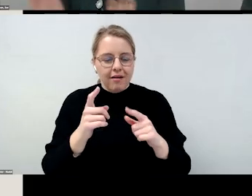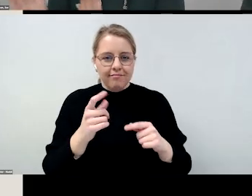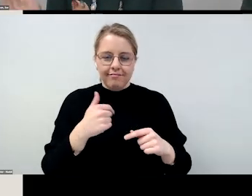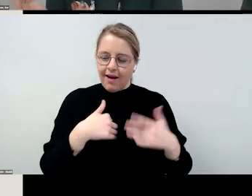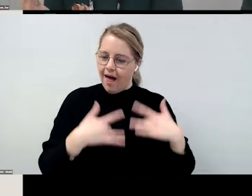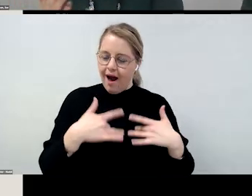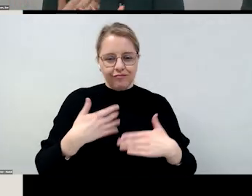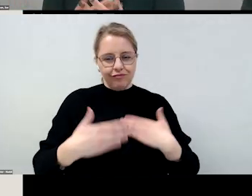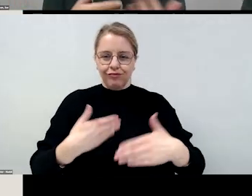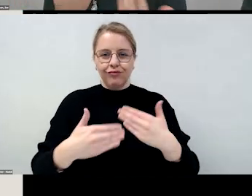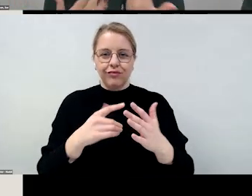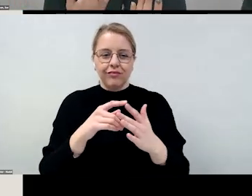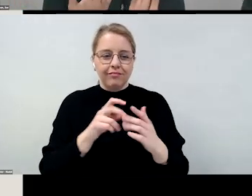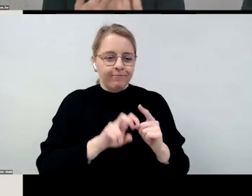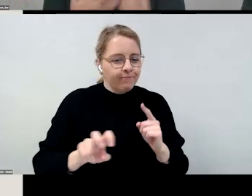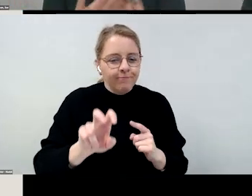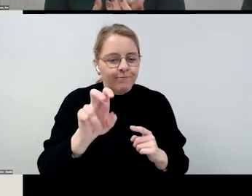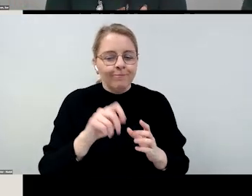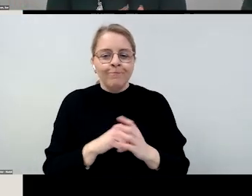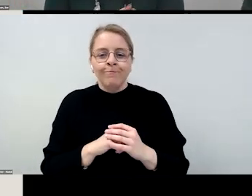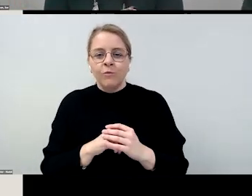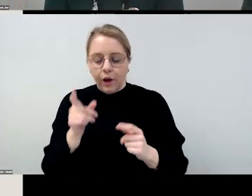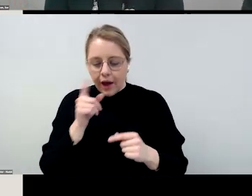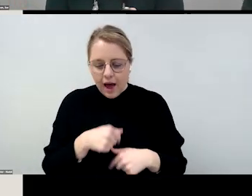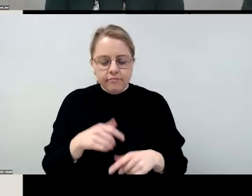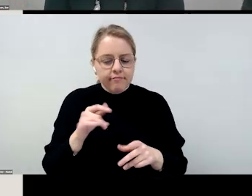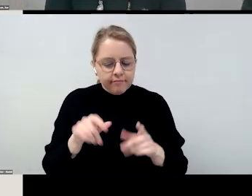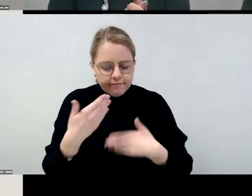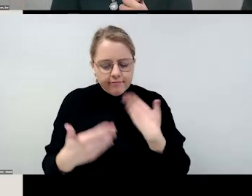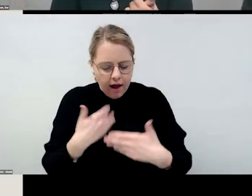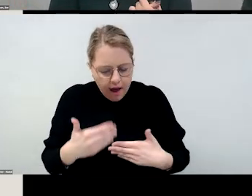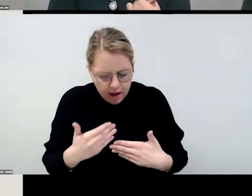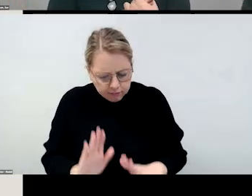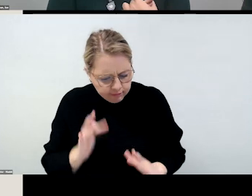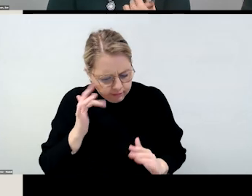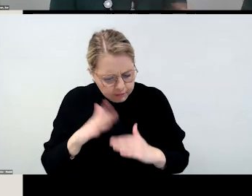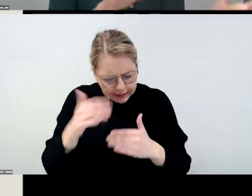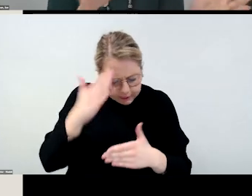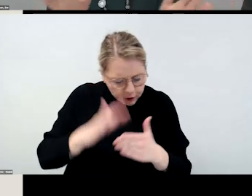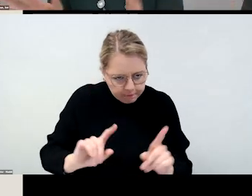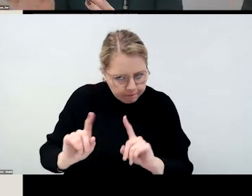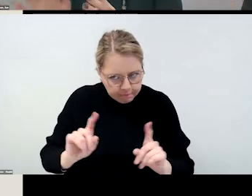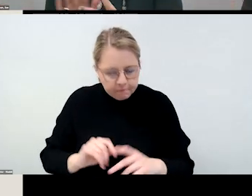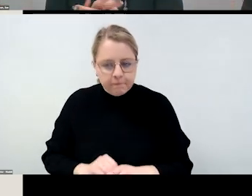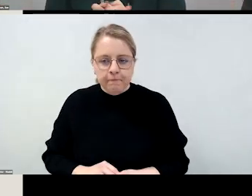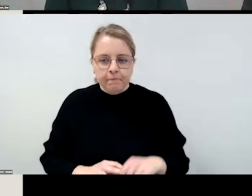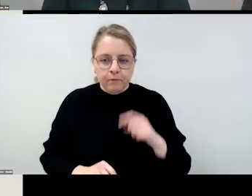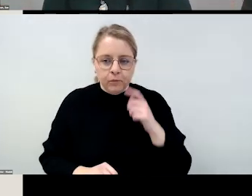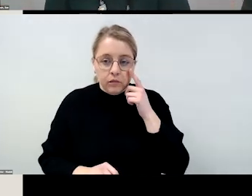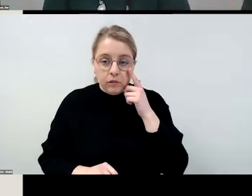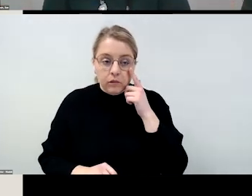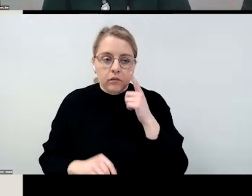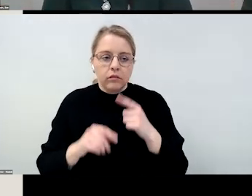and you can stop at each point of the journey and you can think about that person's experiences. So we're going to go through the journey